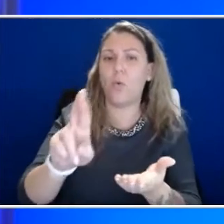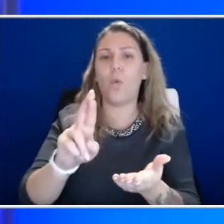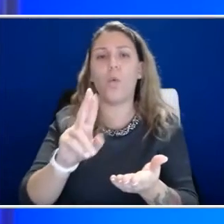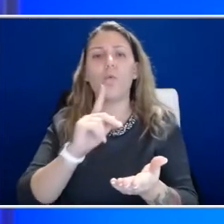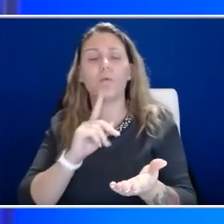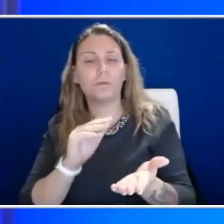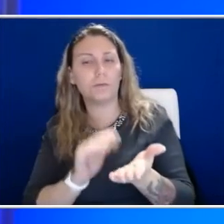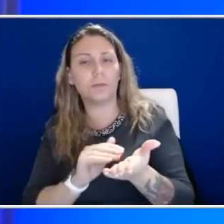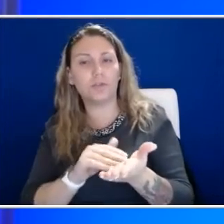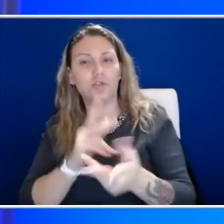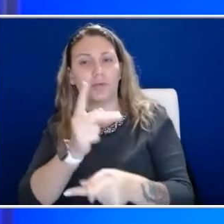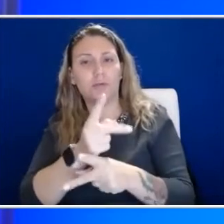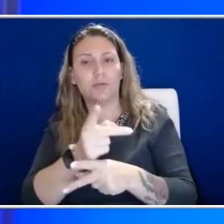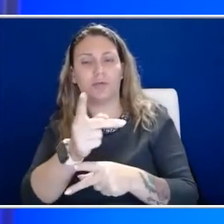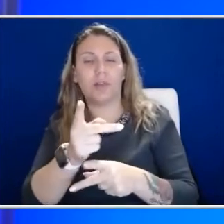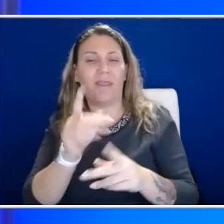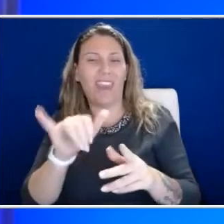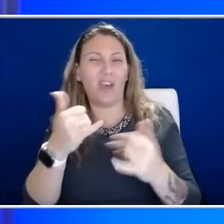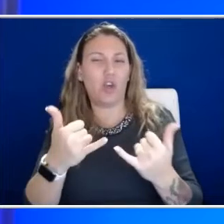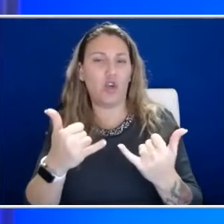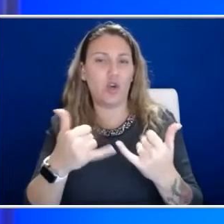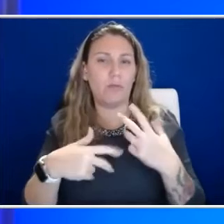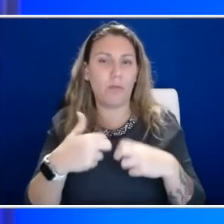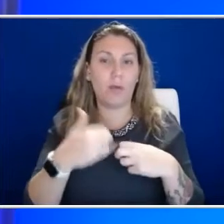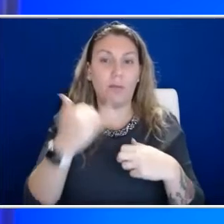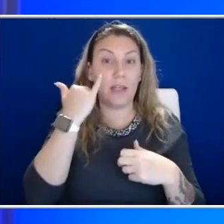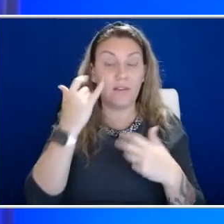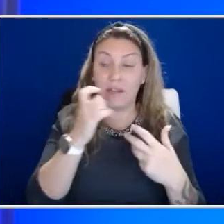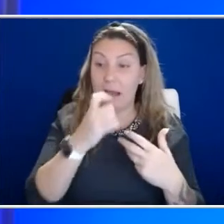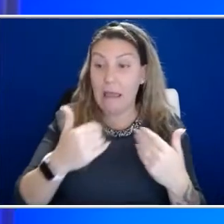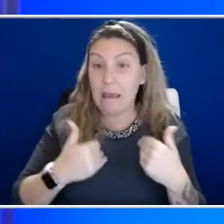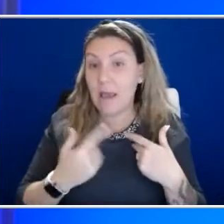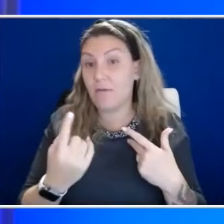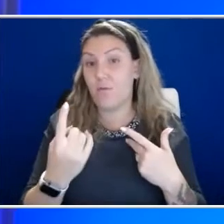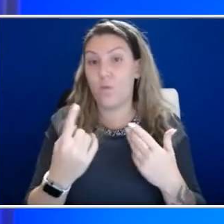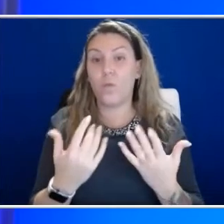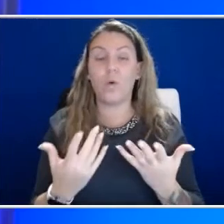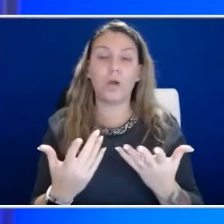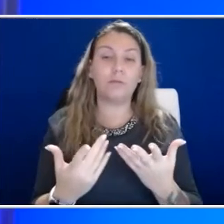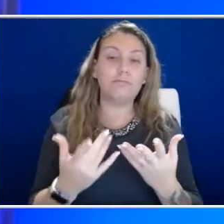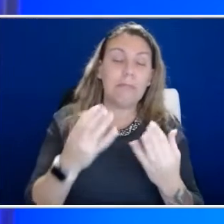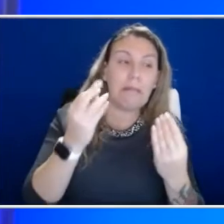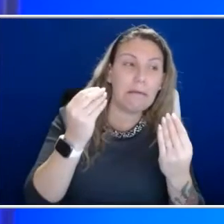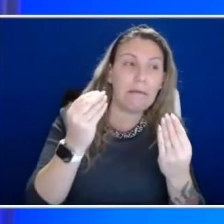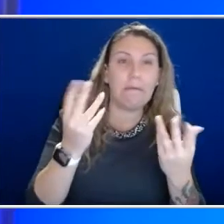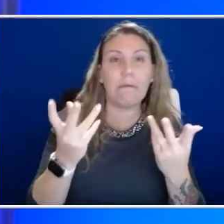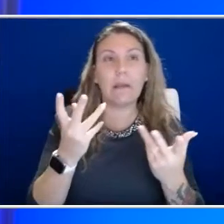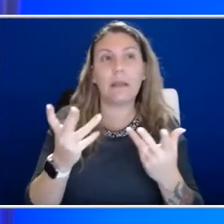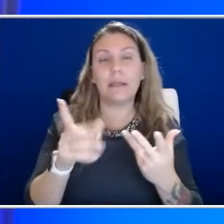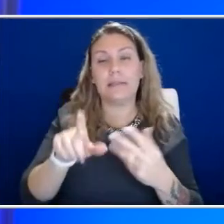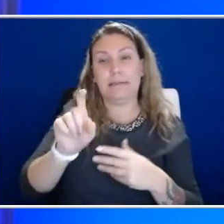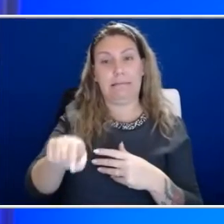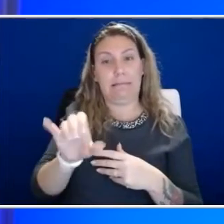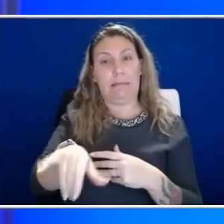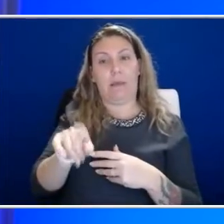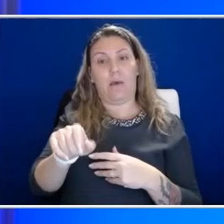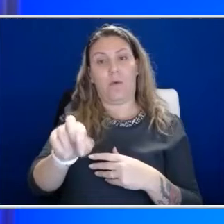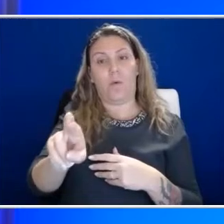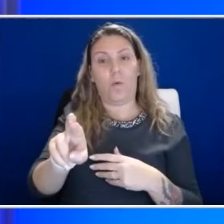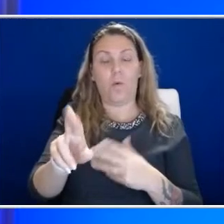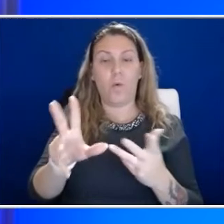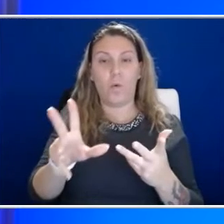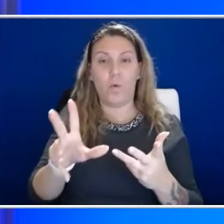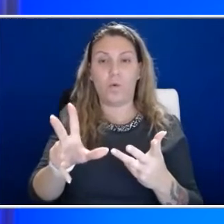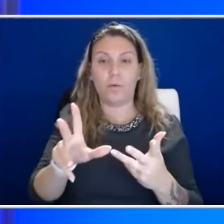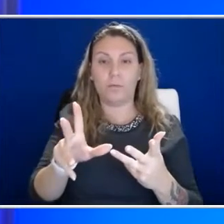the current problem. If you do not have one and you do think that you'll kind of need that or benefit from it,